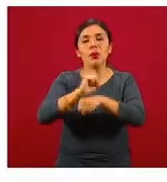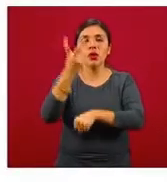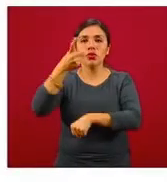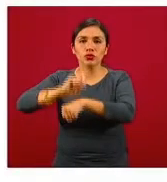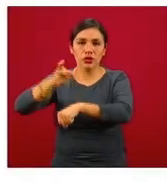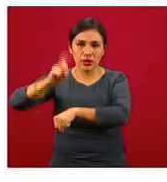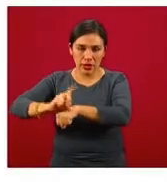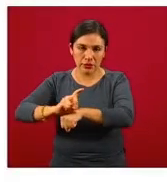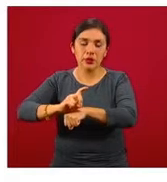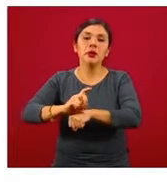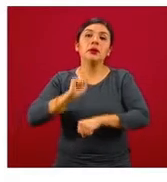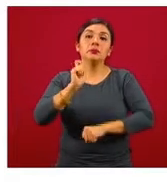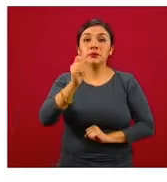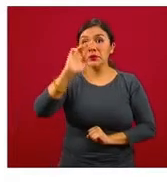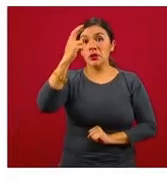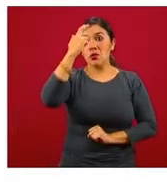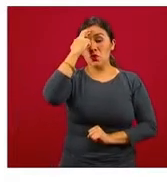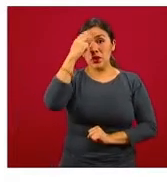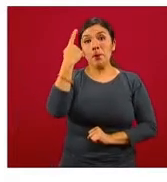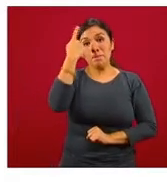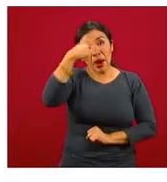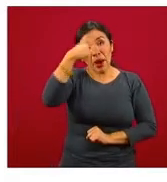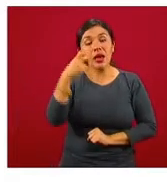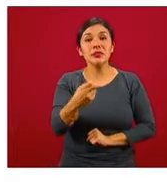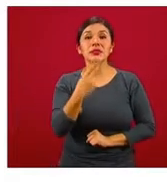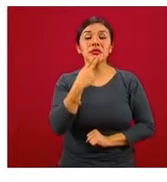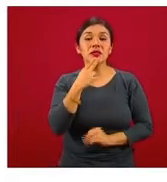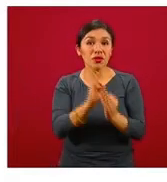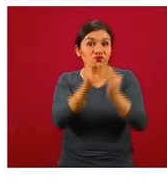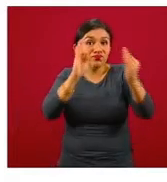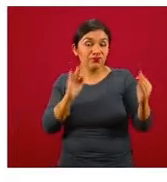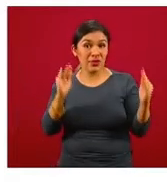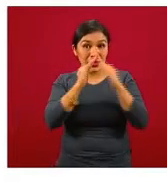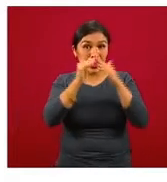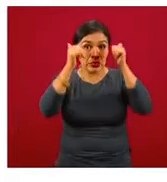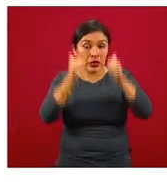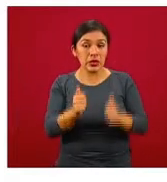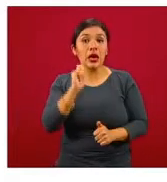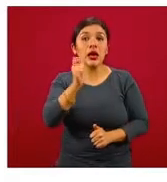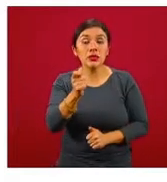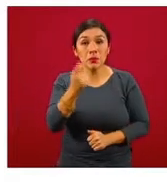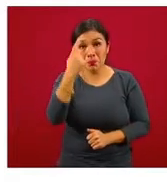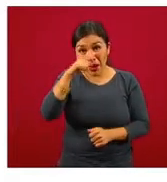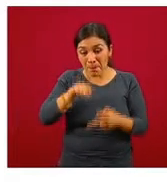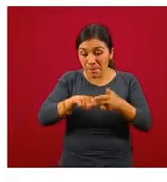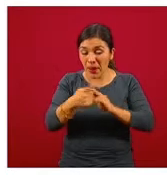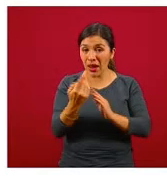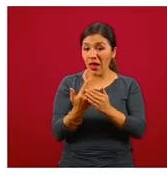2 weeks and 2 days left. Please do remember that our national campaign,